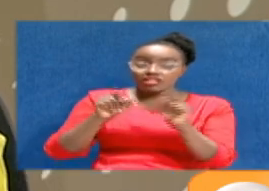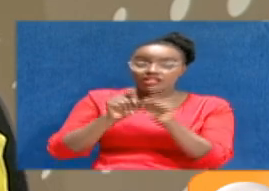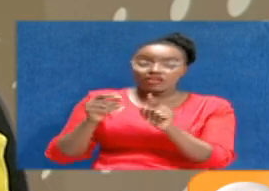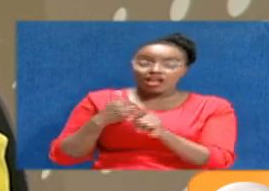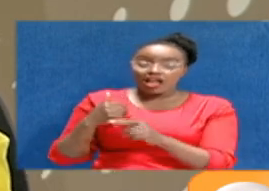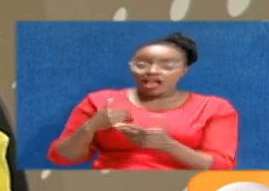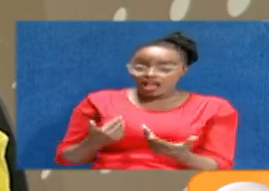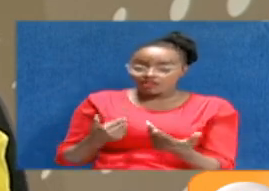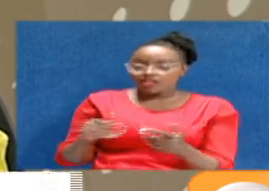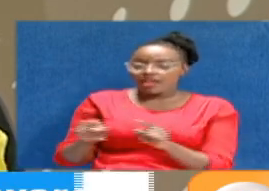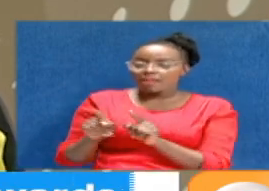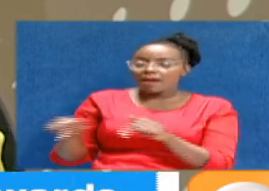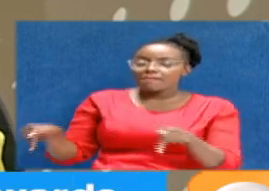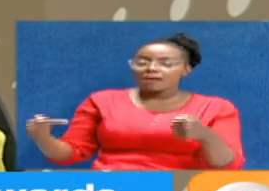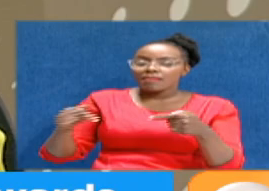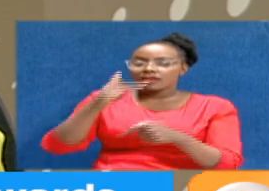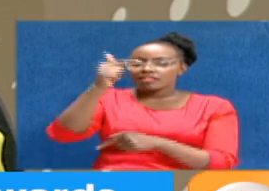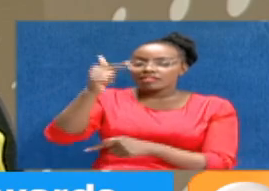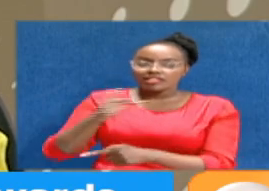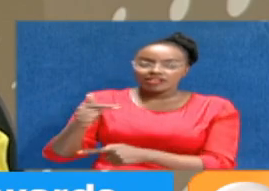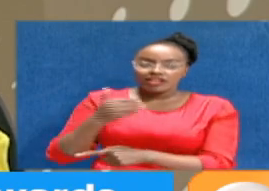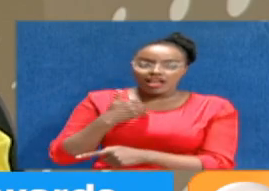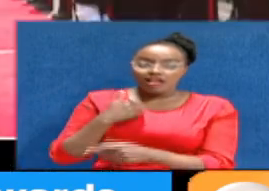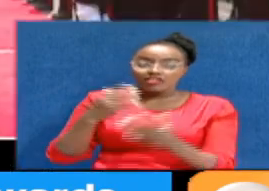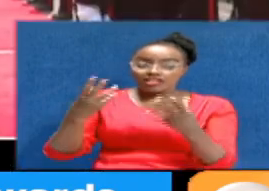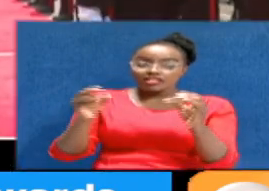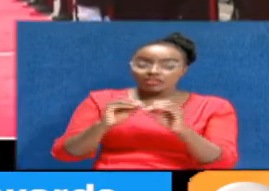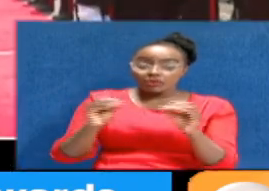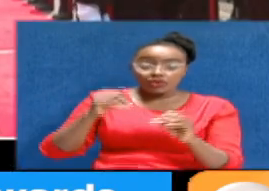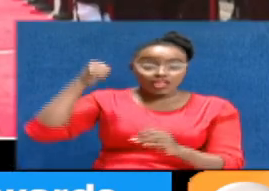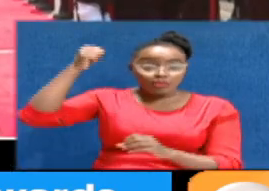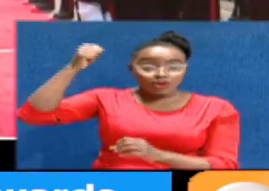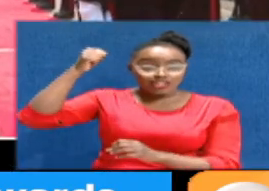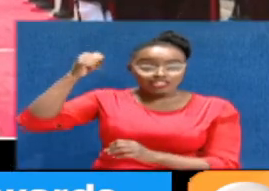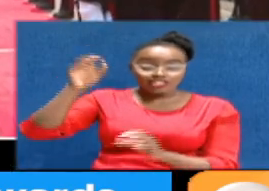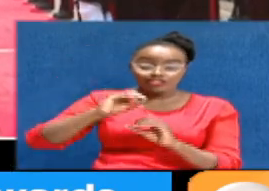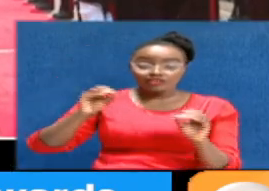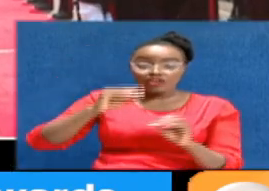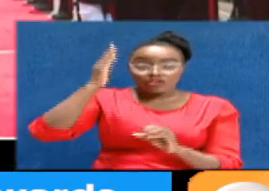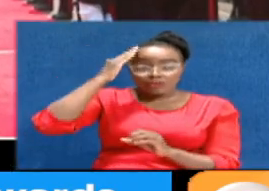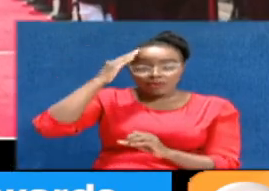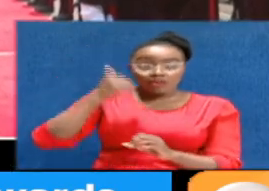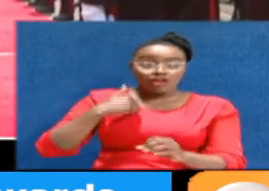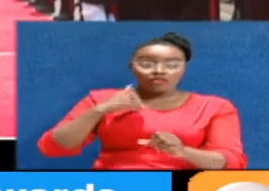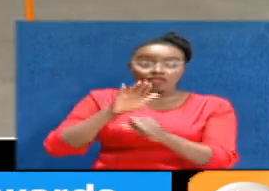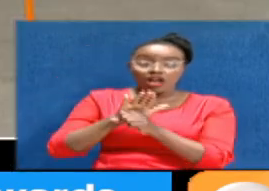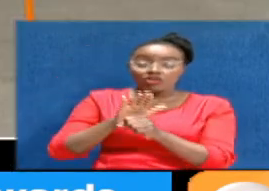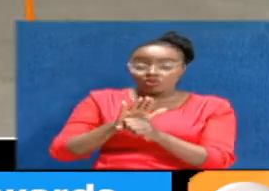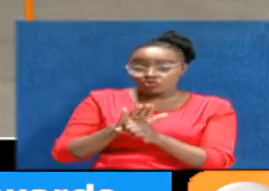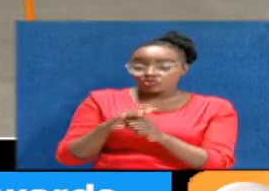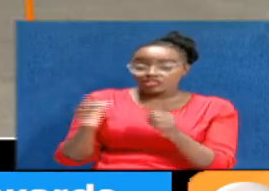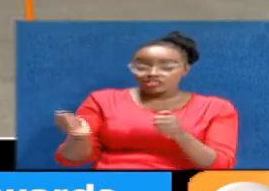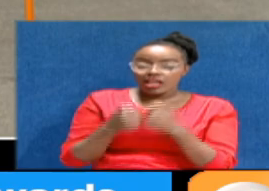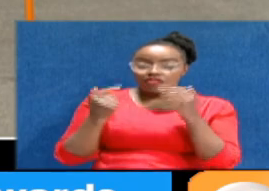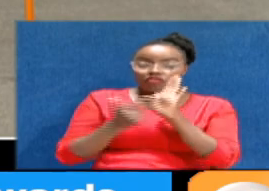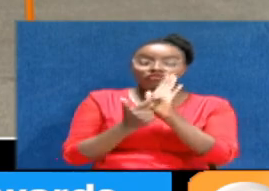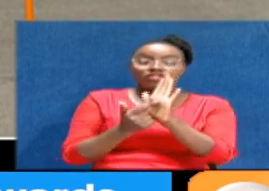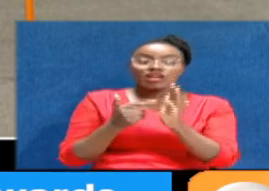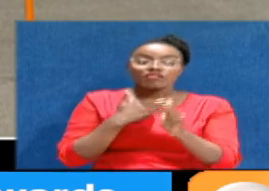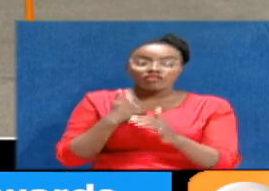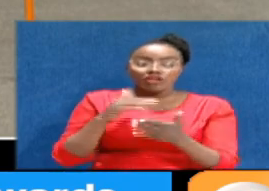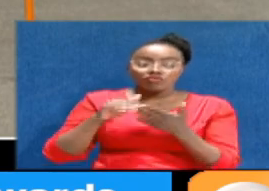also the sibling rivalry. And Tanzania is no pushover when it comes to their politics. Remember, they've got a lot going for them. For instance,